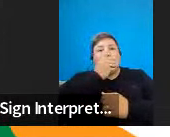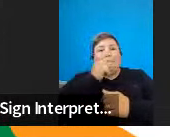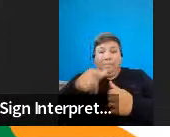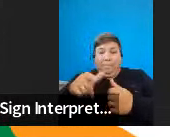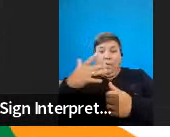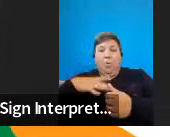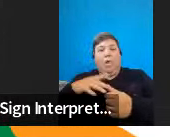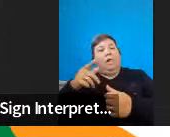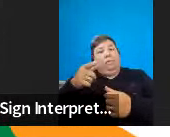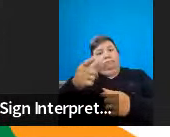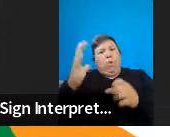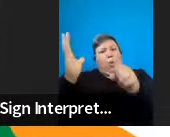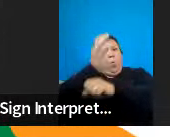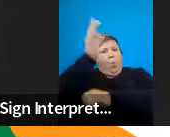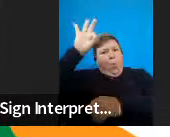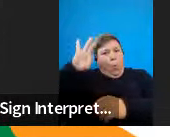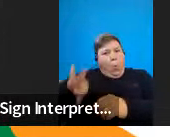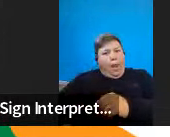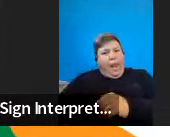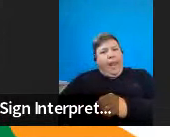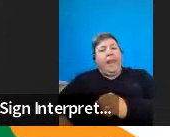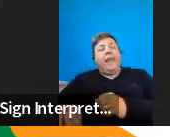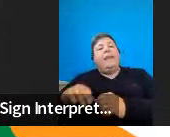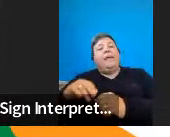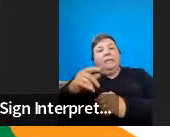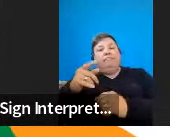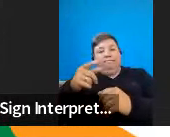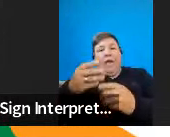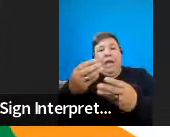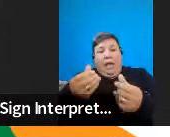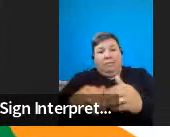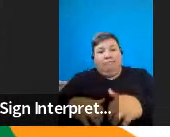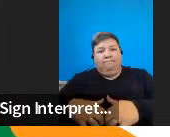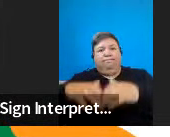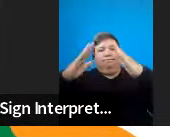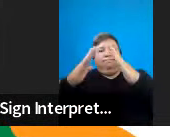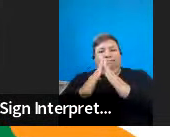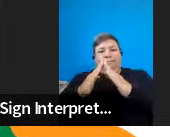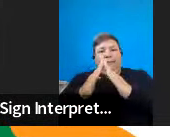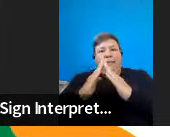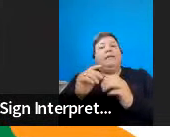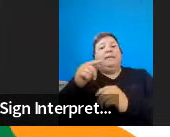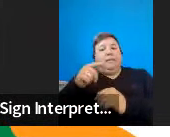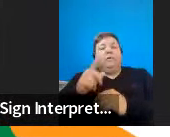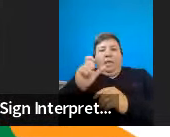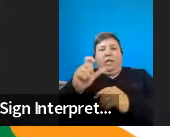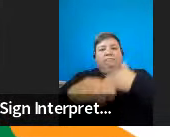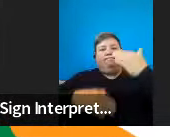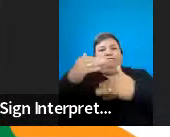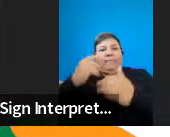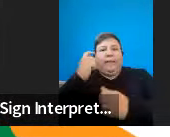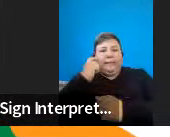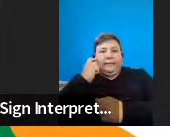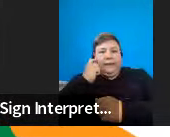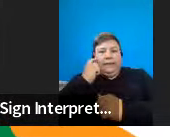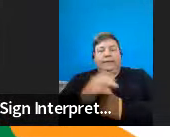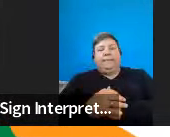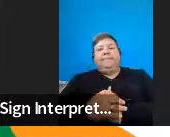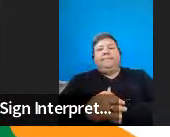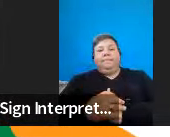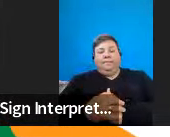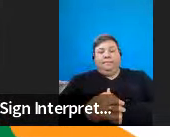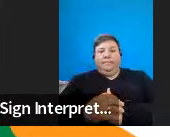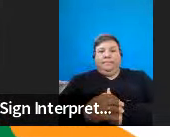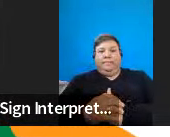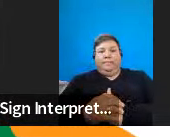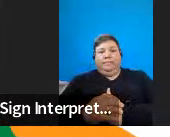win once we get it off the ground and it gets implemented as it should. We have we